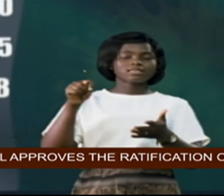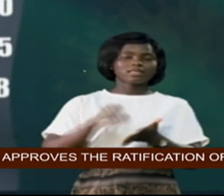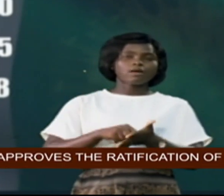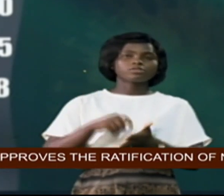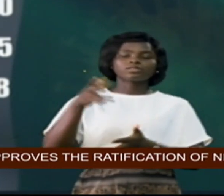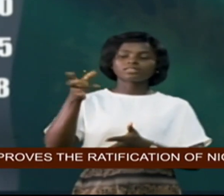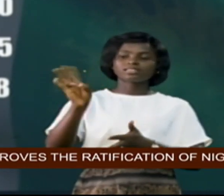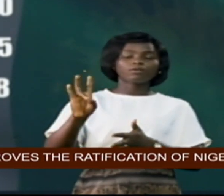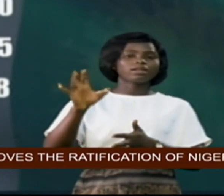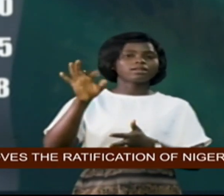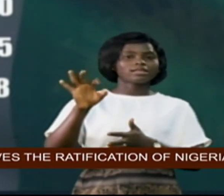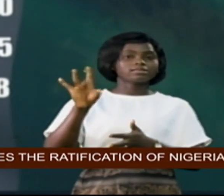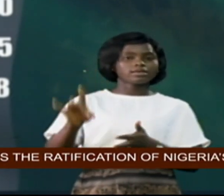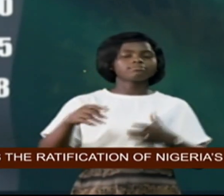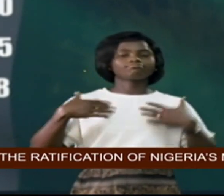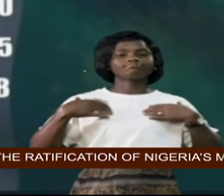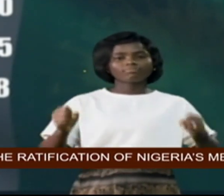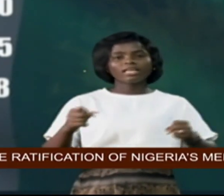56,798 discharged, and